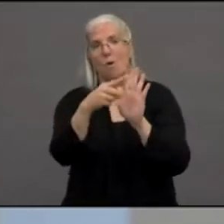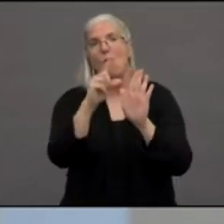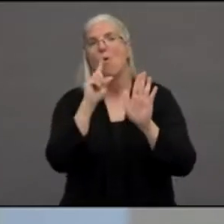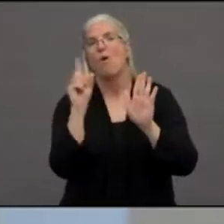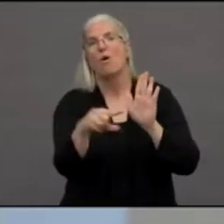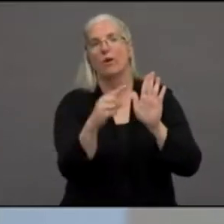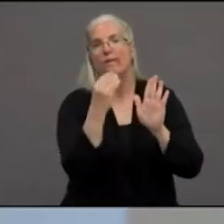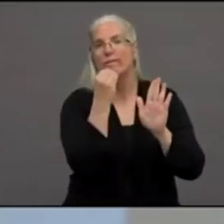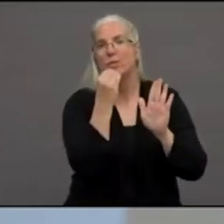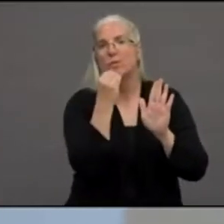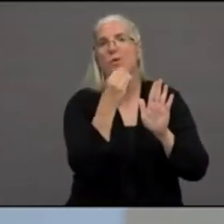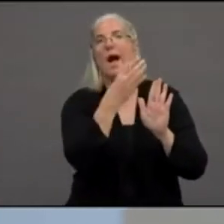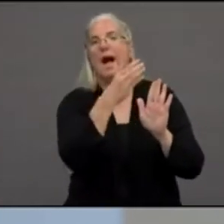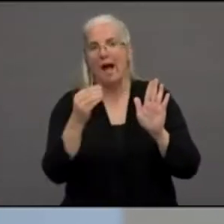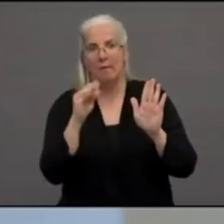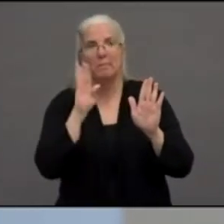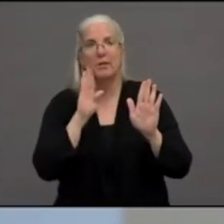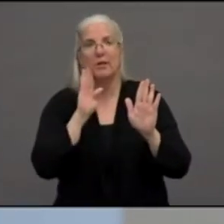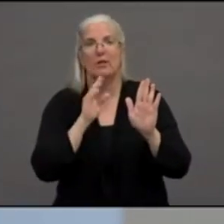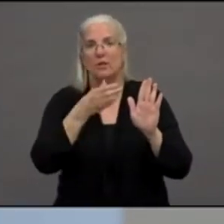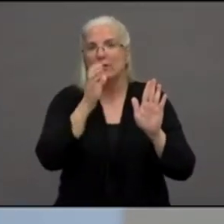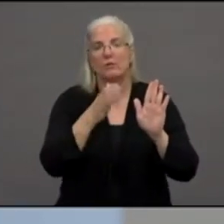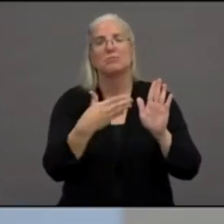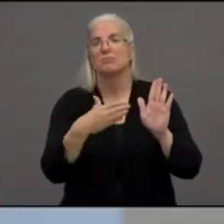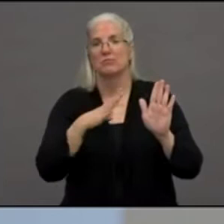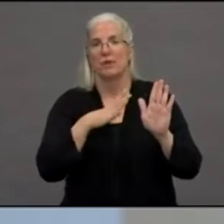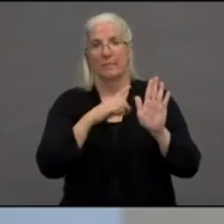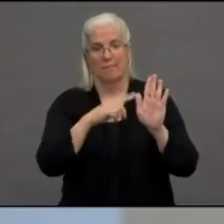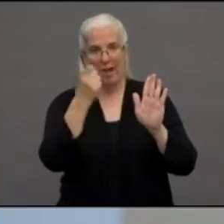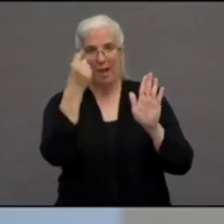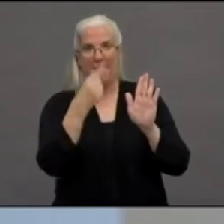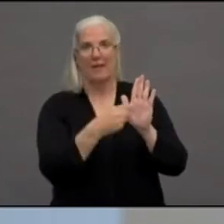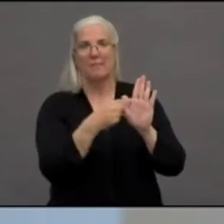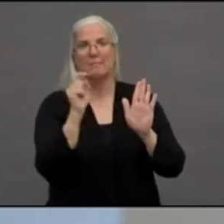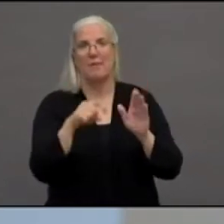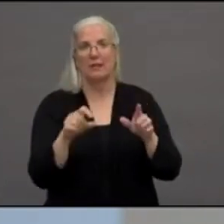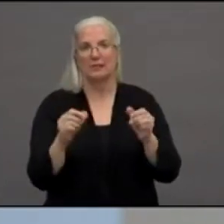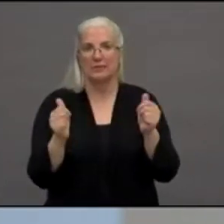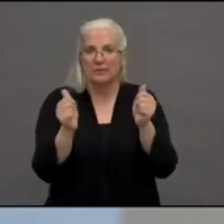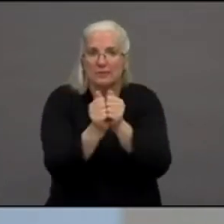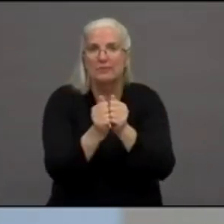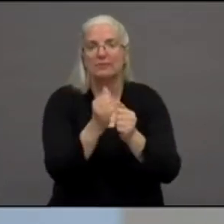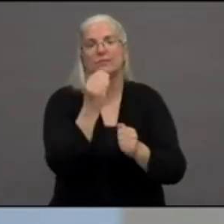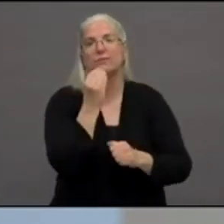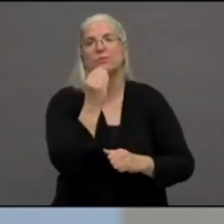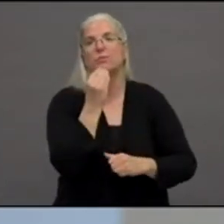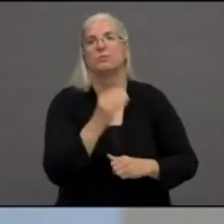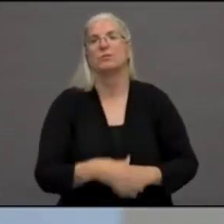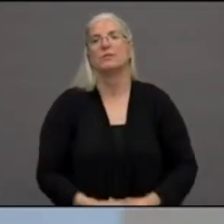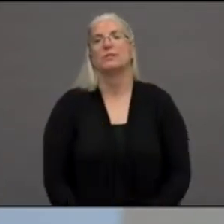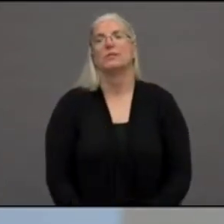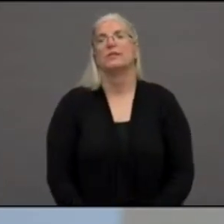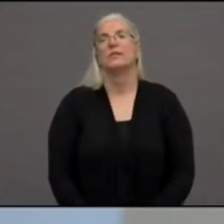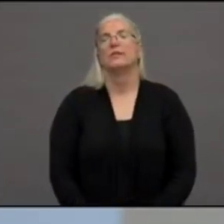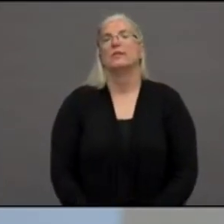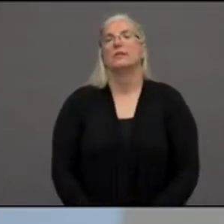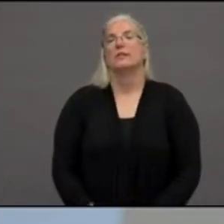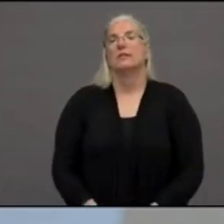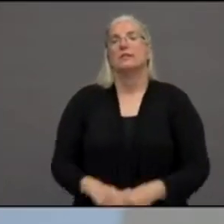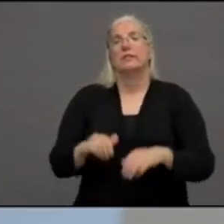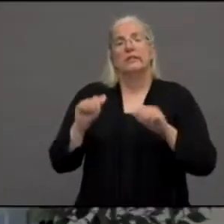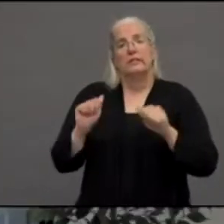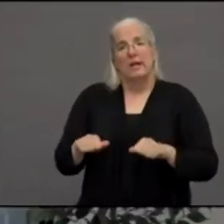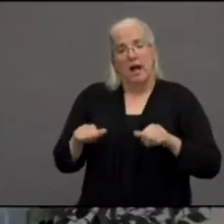that beverage falls under the same receipt, and they can do catering, they can do a food truck if need be to provide that service as well. That's a